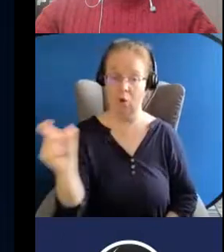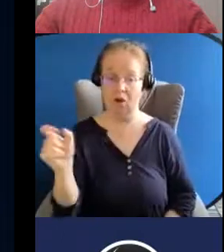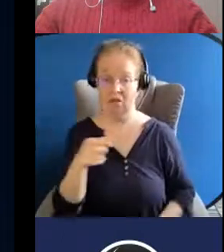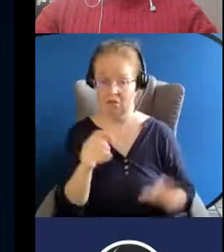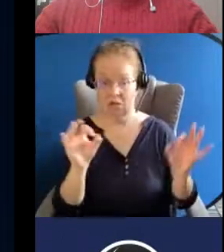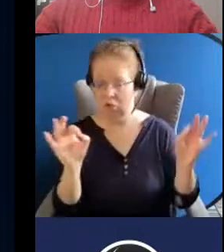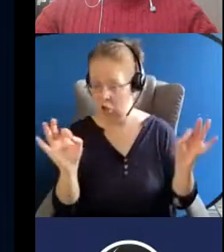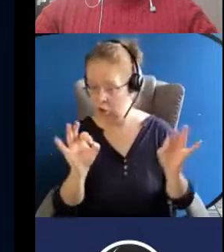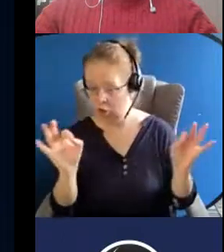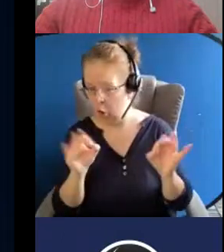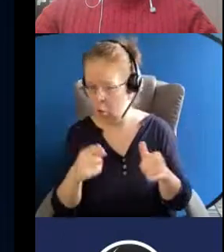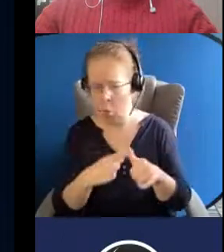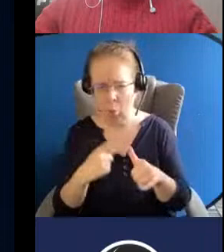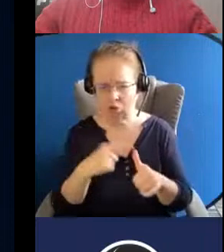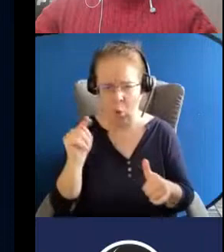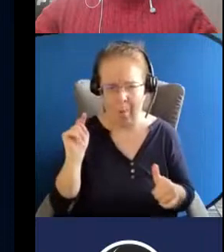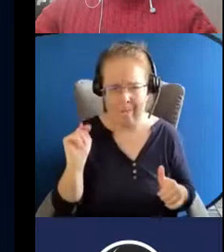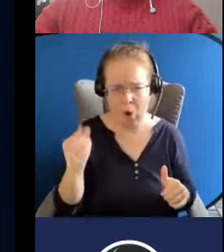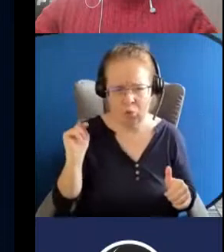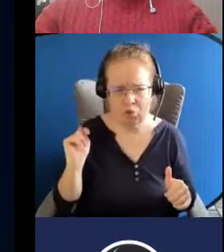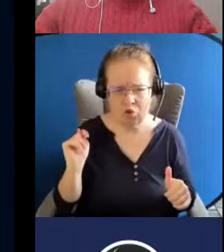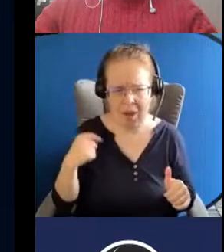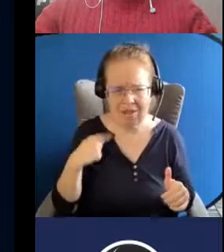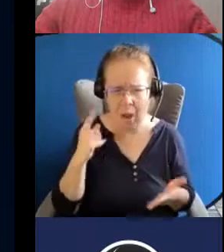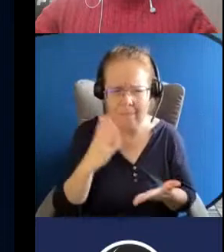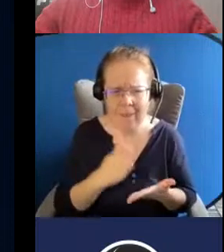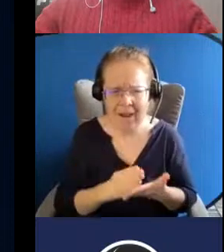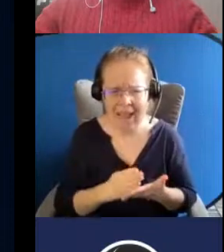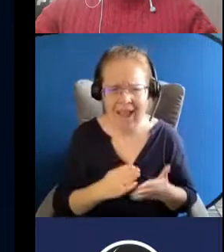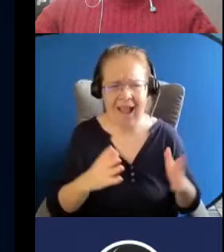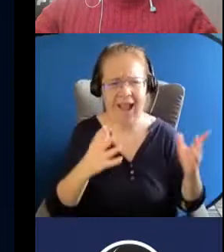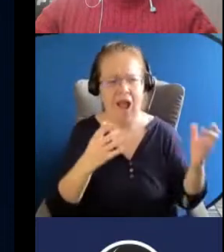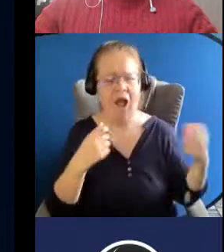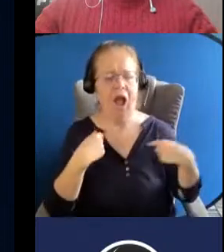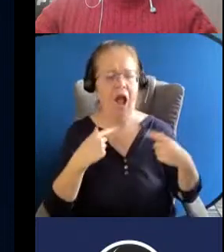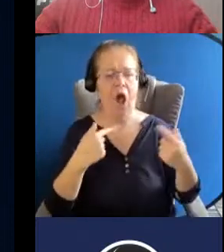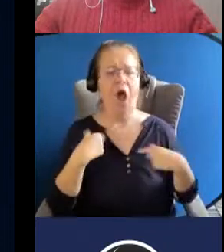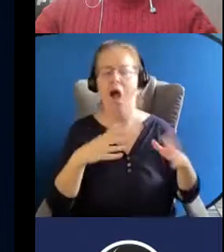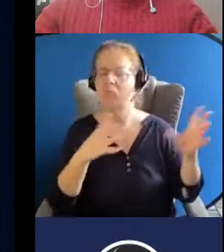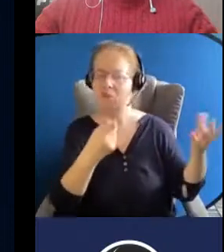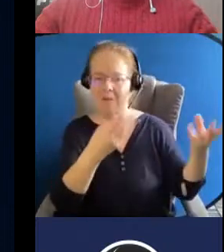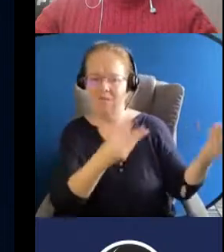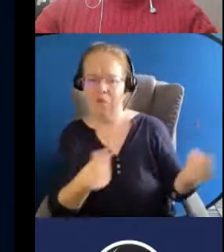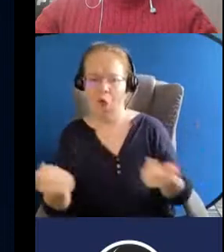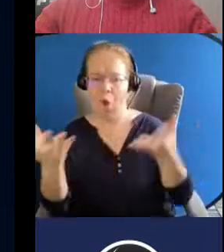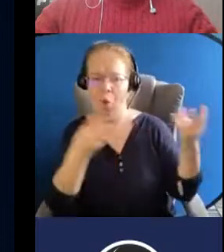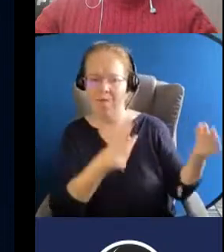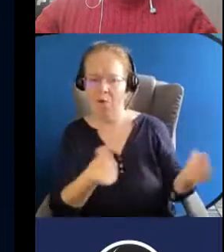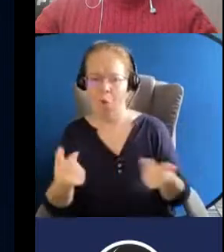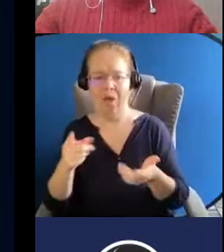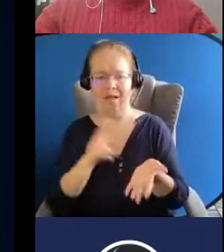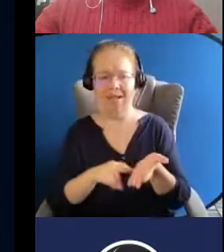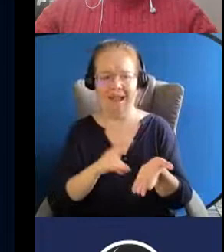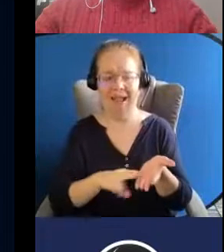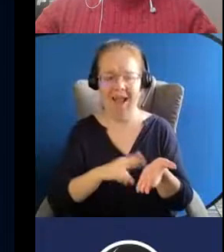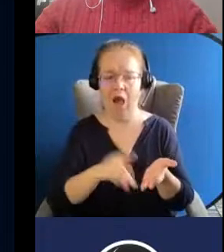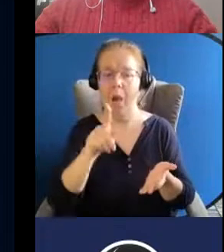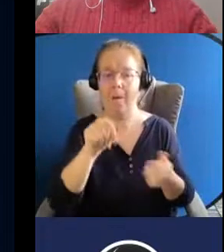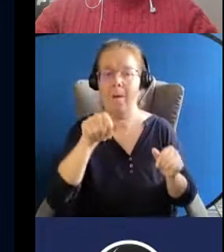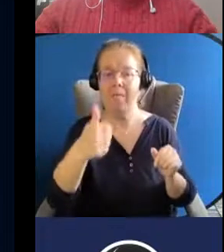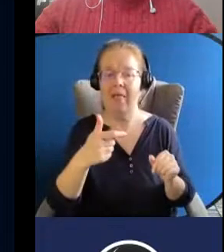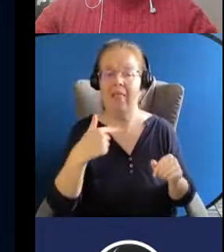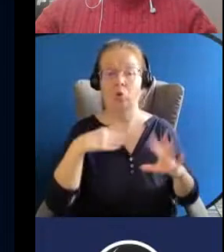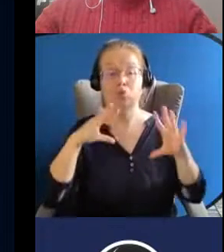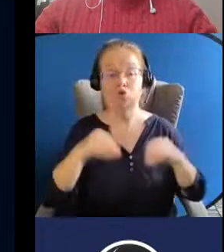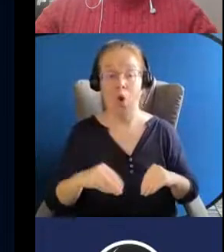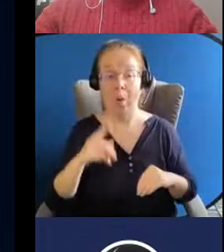auto punctuation, I believe. You'll see that it's kind of flowing as I talk naturally, but when I stop, we'll start to see the words appear